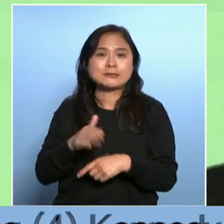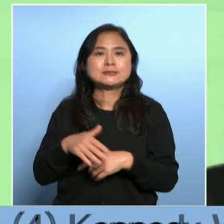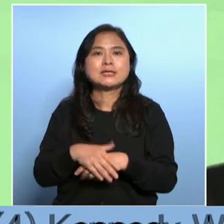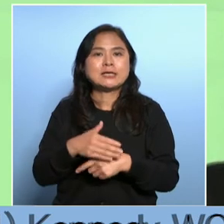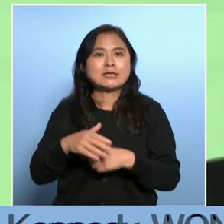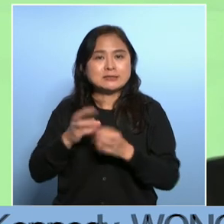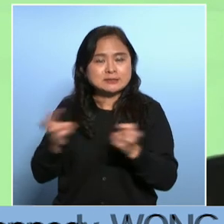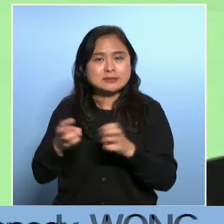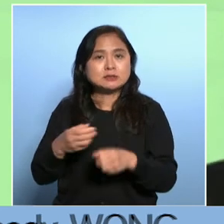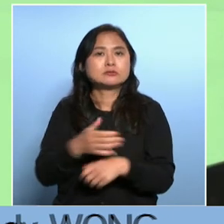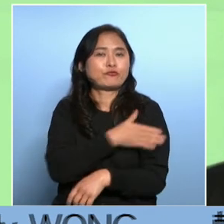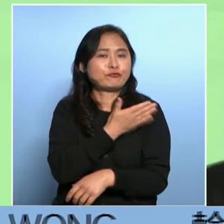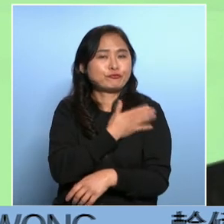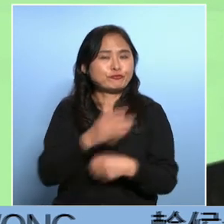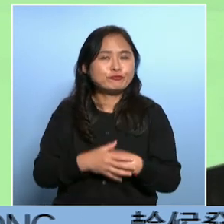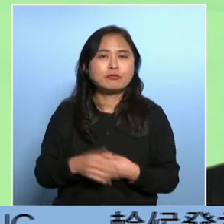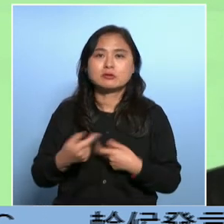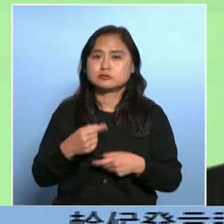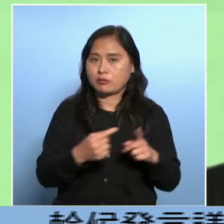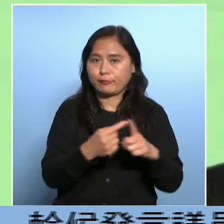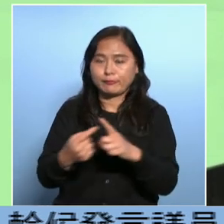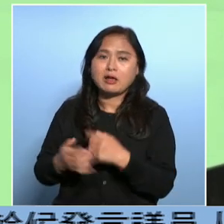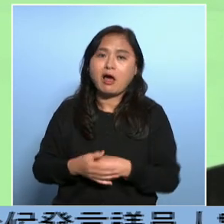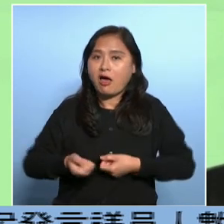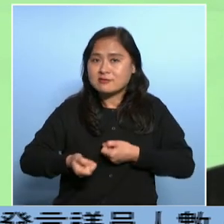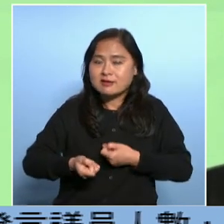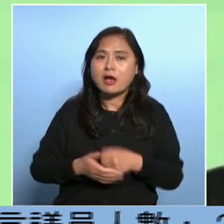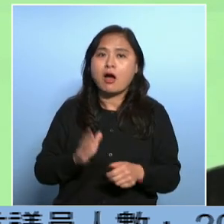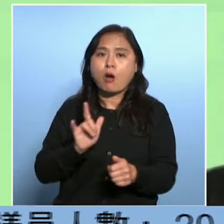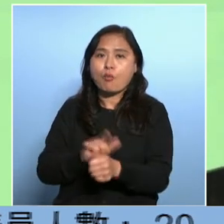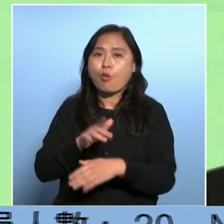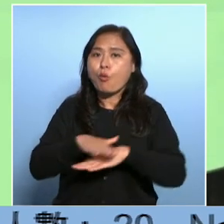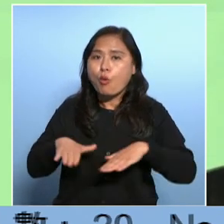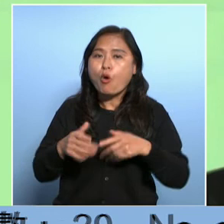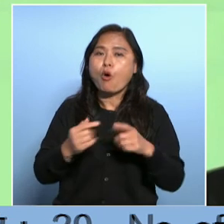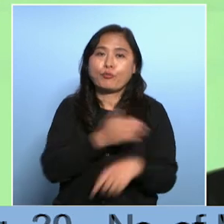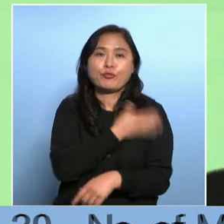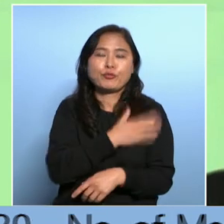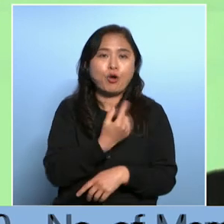SAR government, everyone working under the